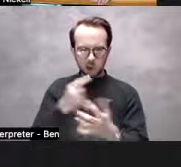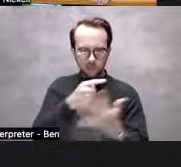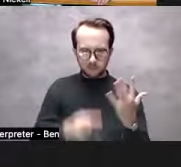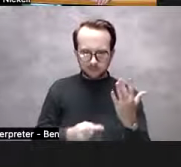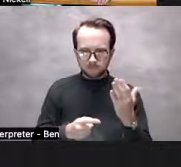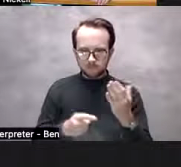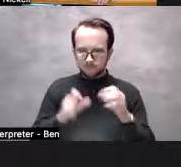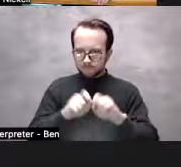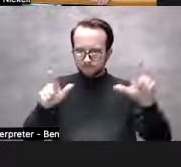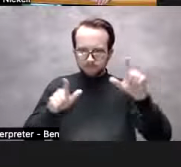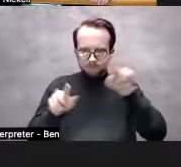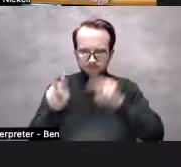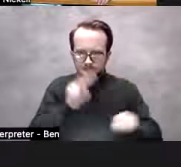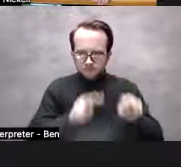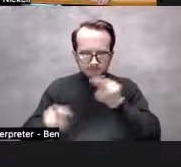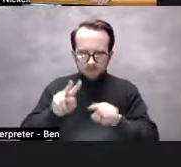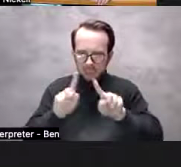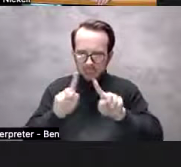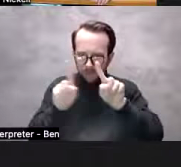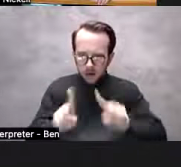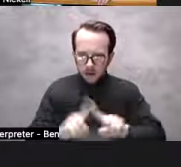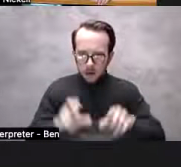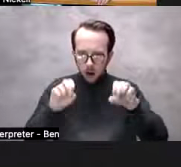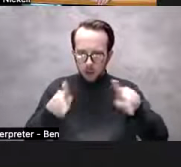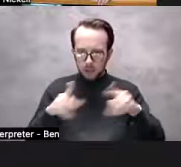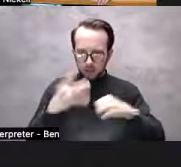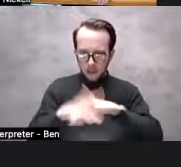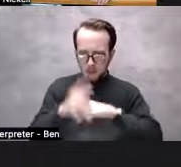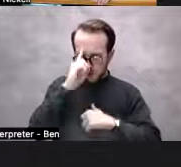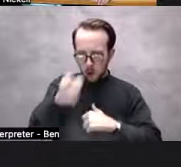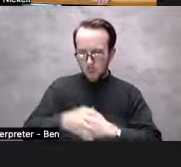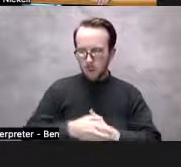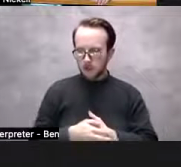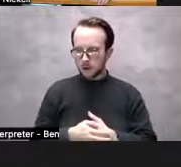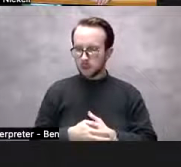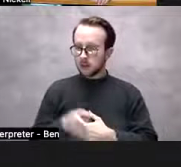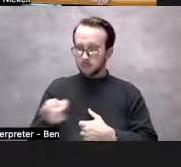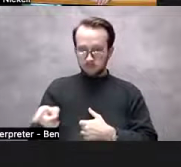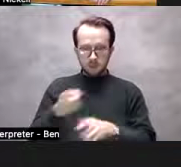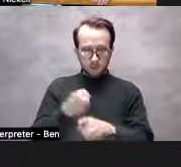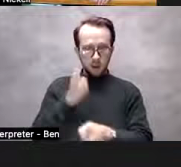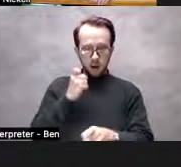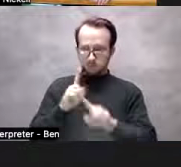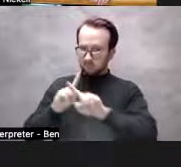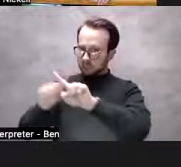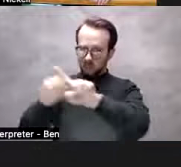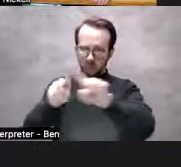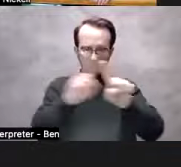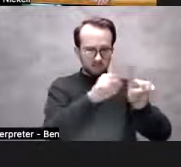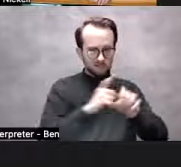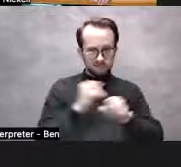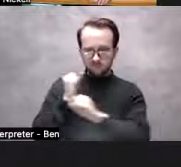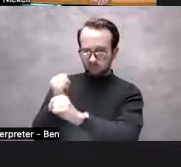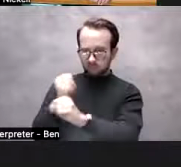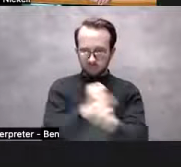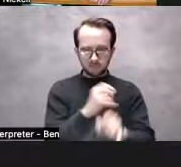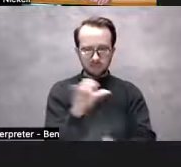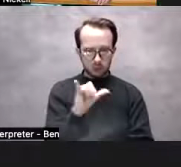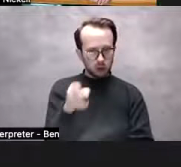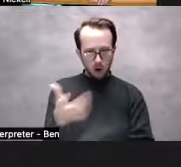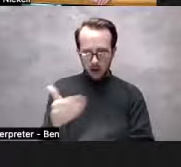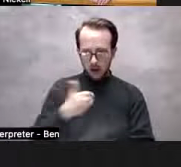different opportunities that we have here. And they come from different institutes, and you have this information. So they'll actually